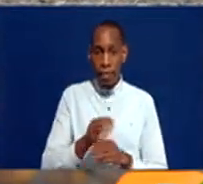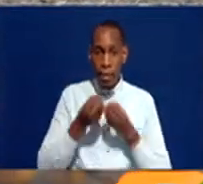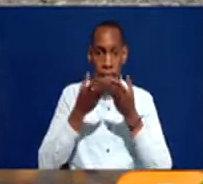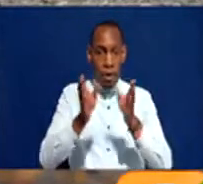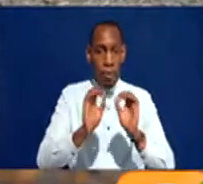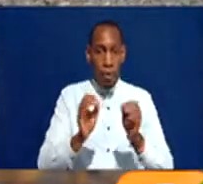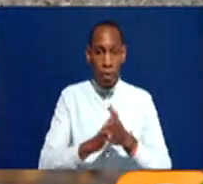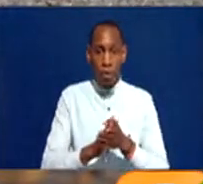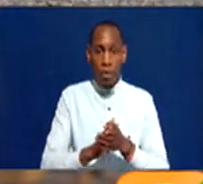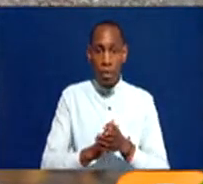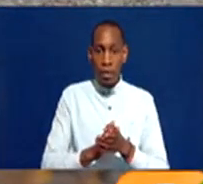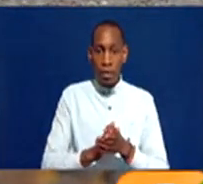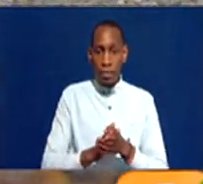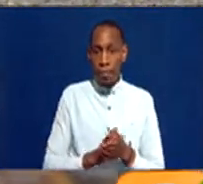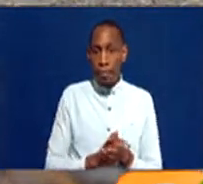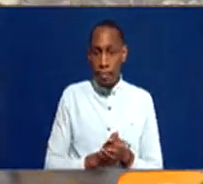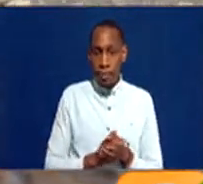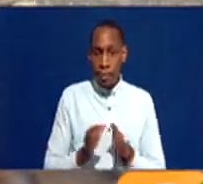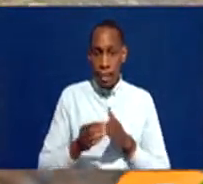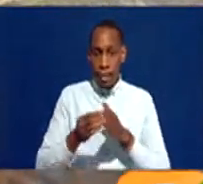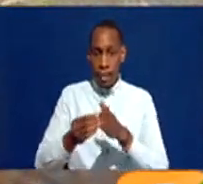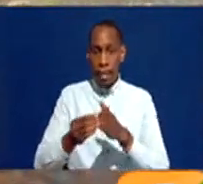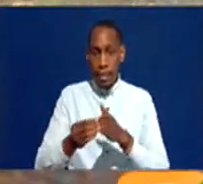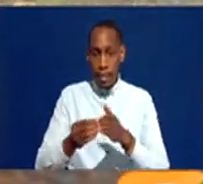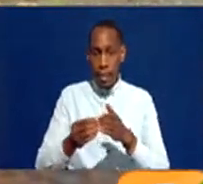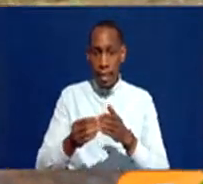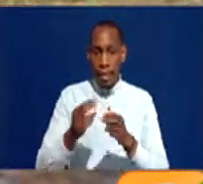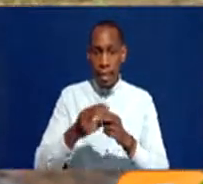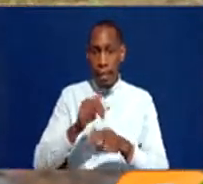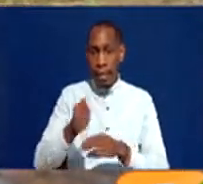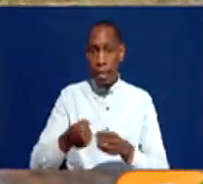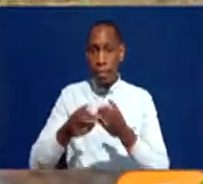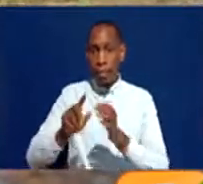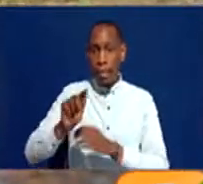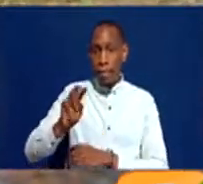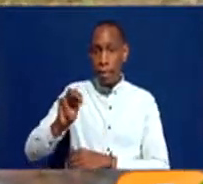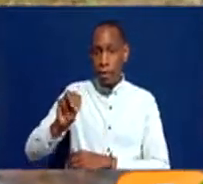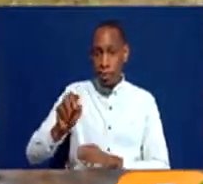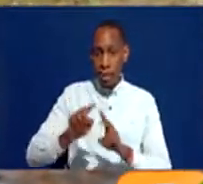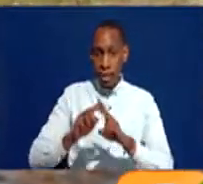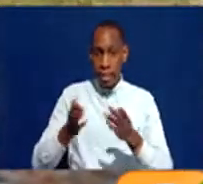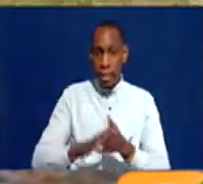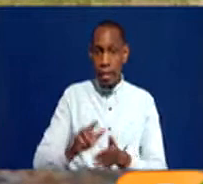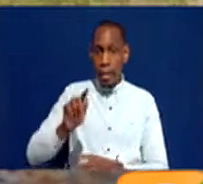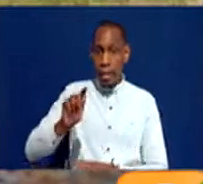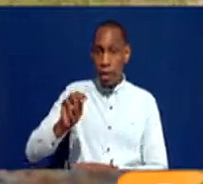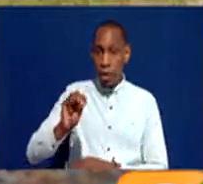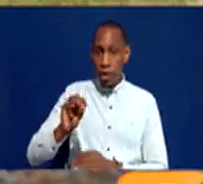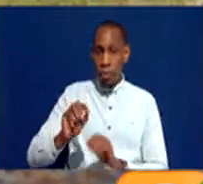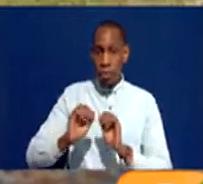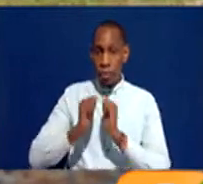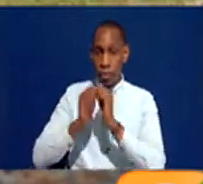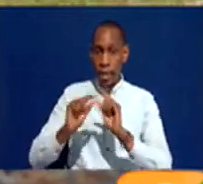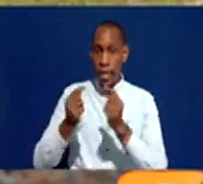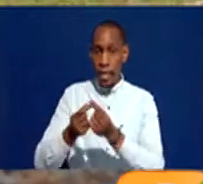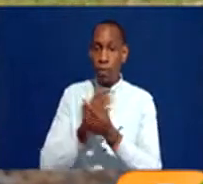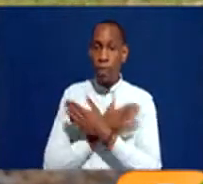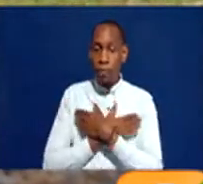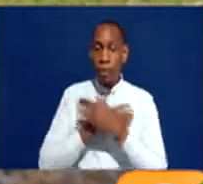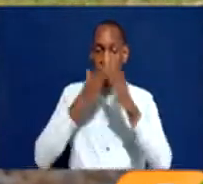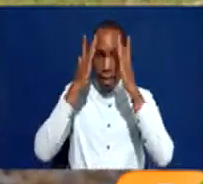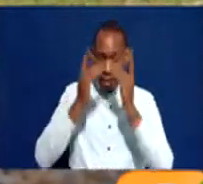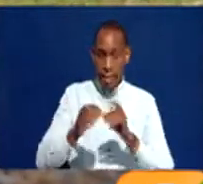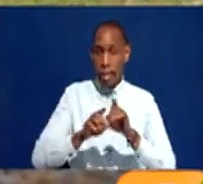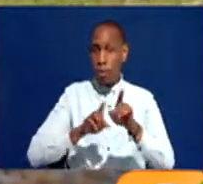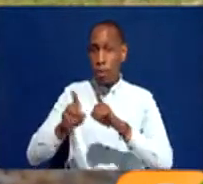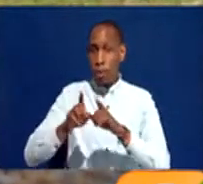remember. To conceal his identity, let's refer to him as Tom. It all started when Tom and his group of friends casually decided to